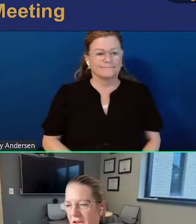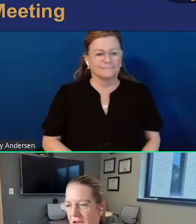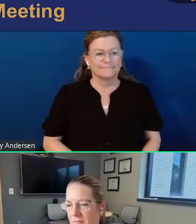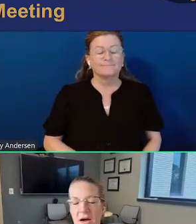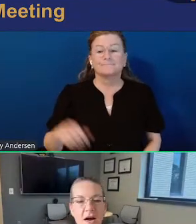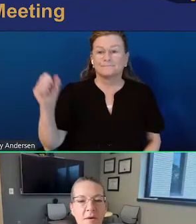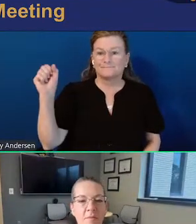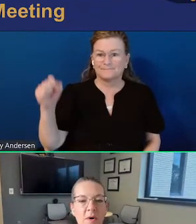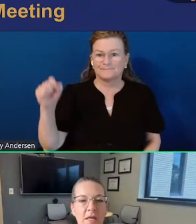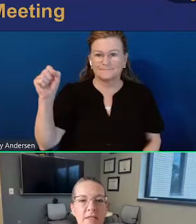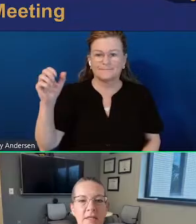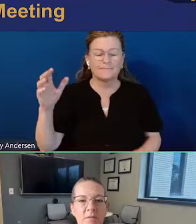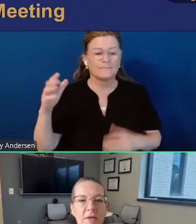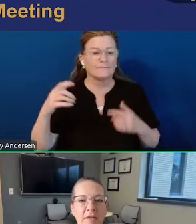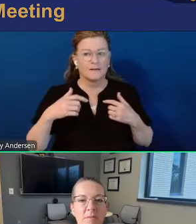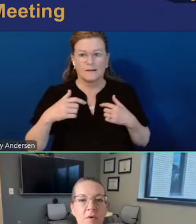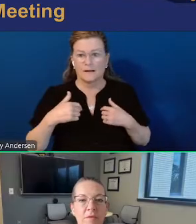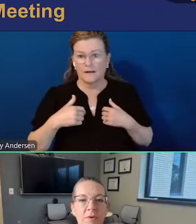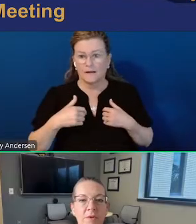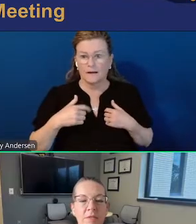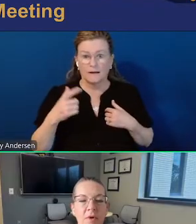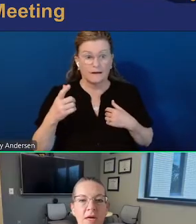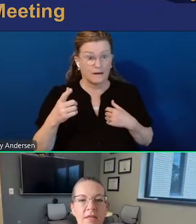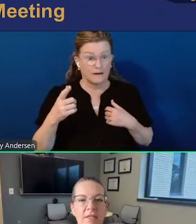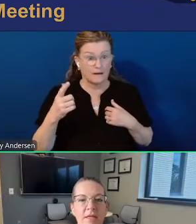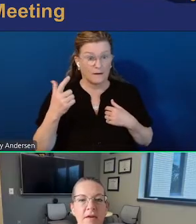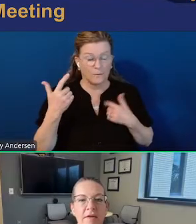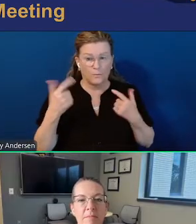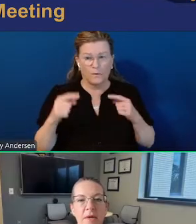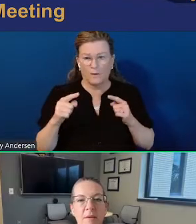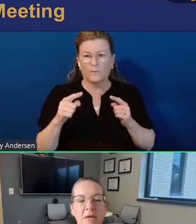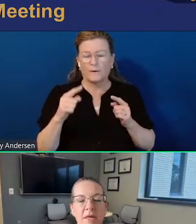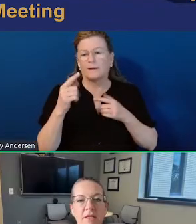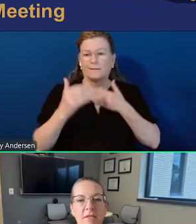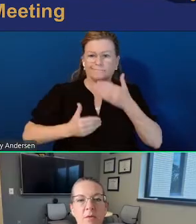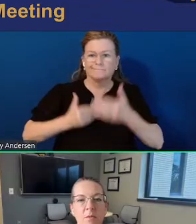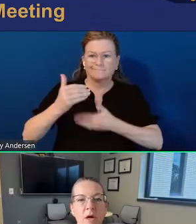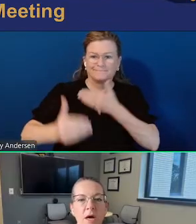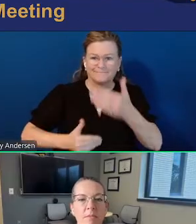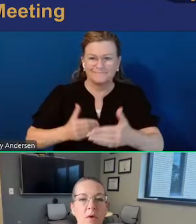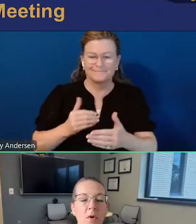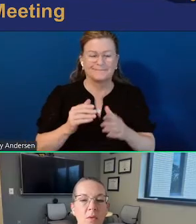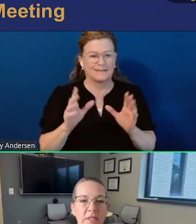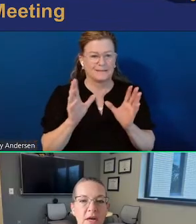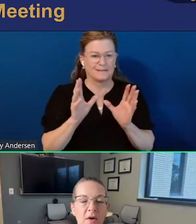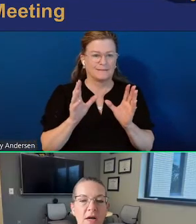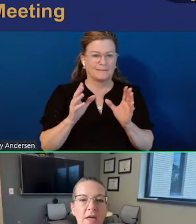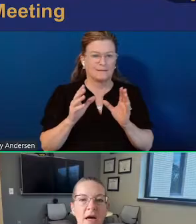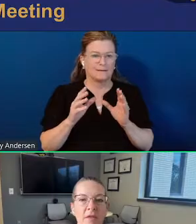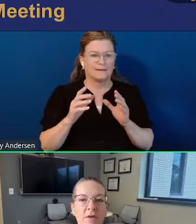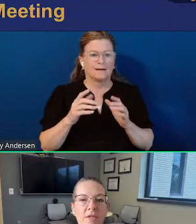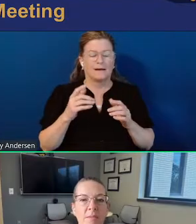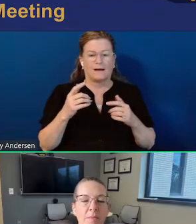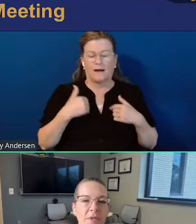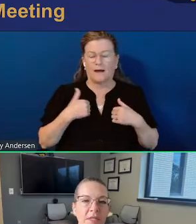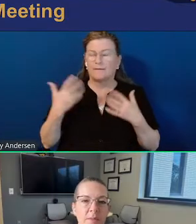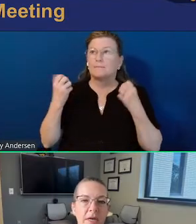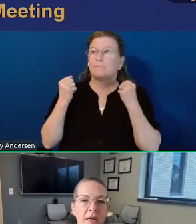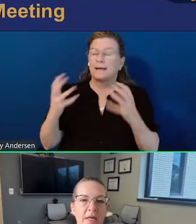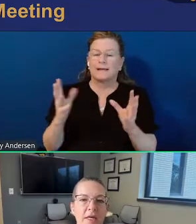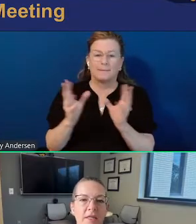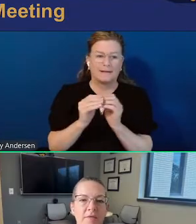Yes. I want to, as we move through this process, and I've had many meetings with Sarah and others,